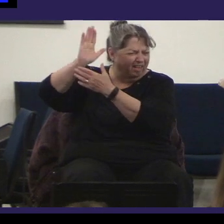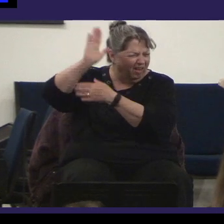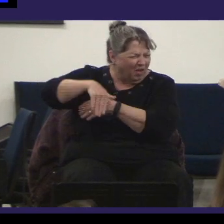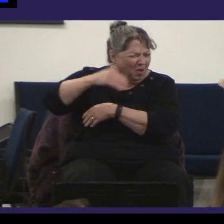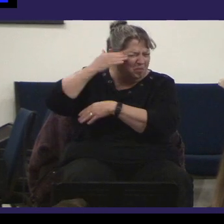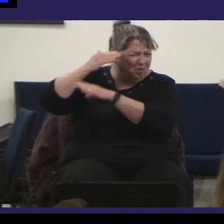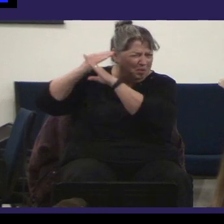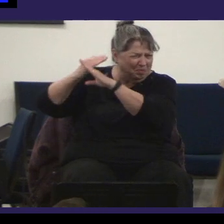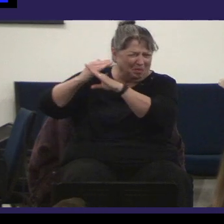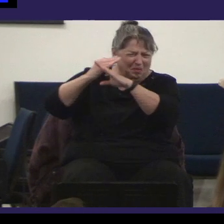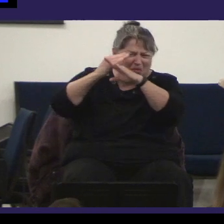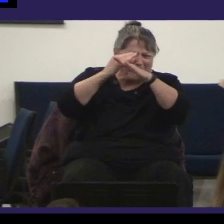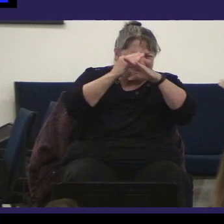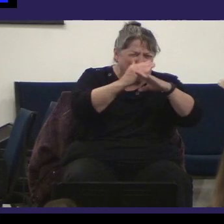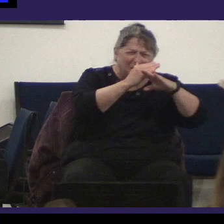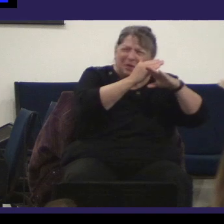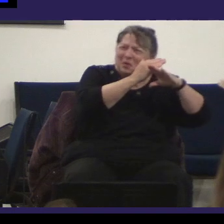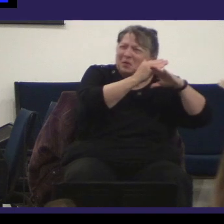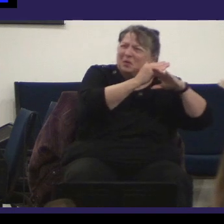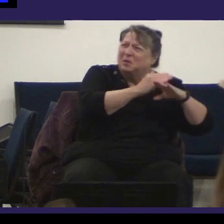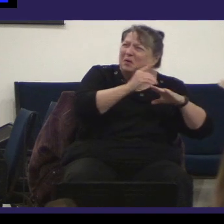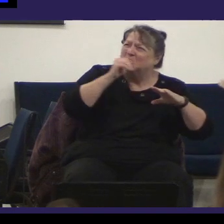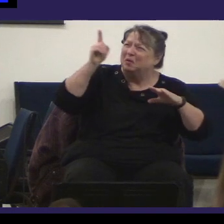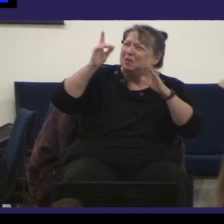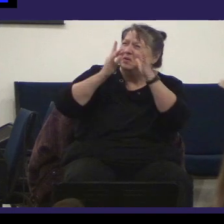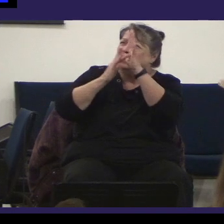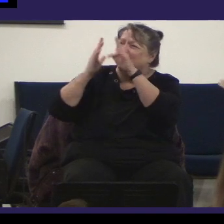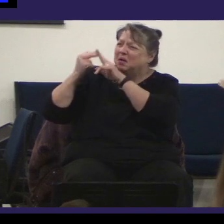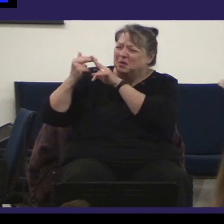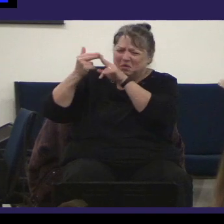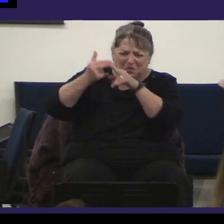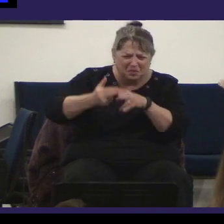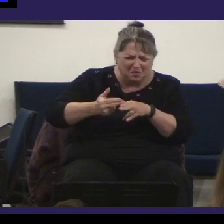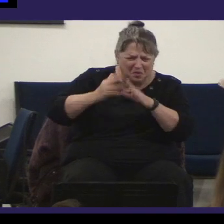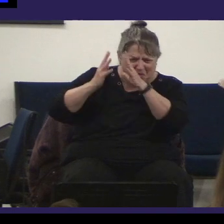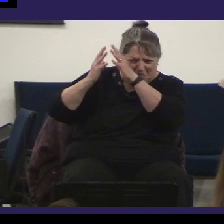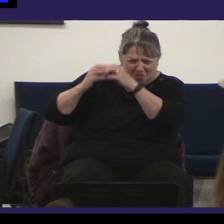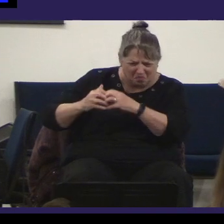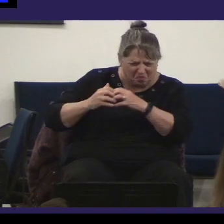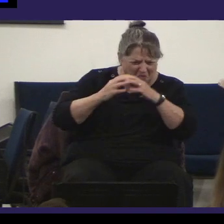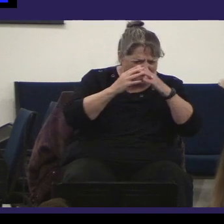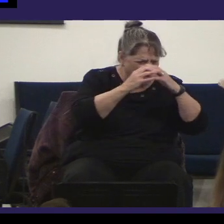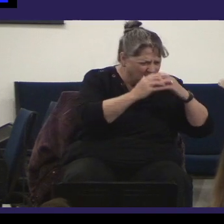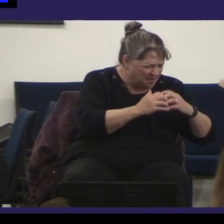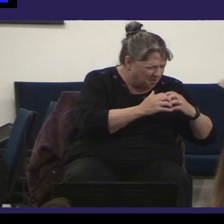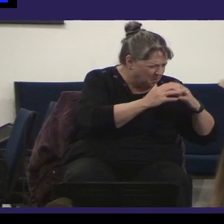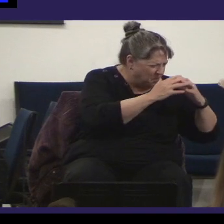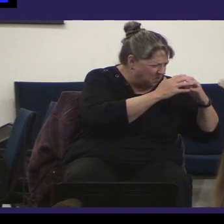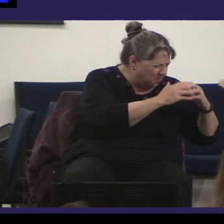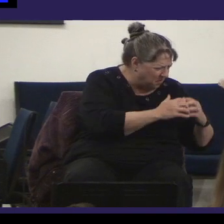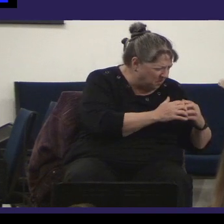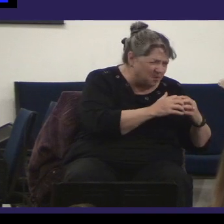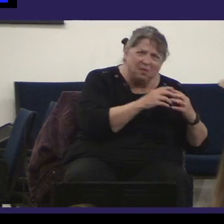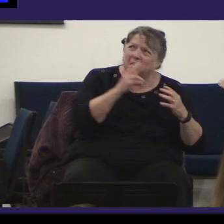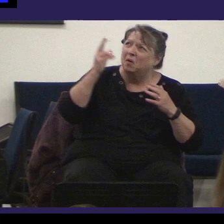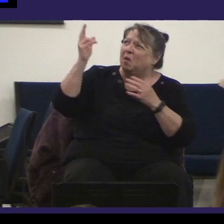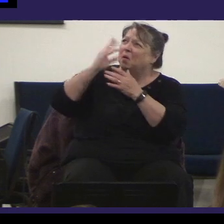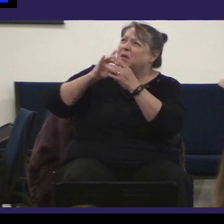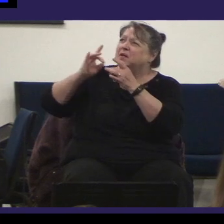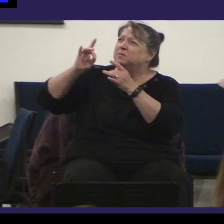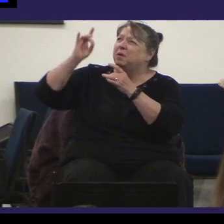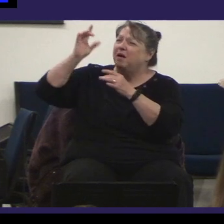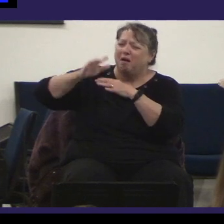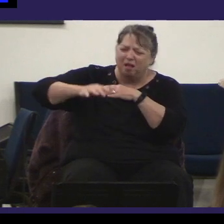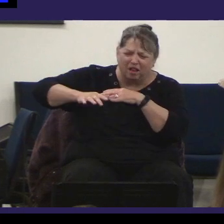to break at the name of Jesus. Where the Spirit of the Lord is, there